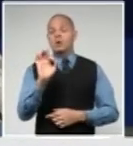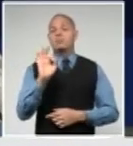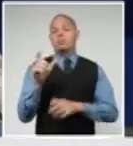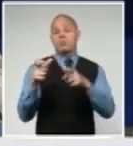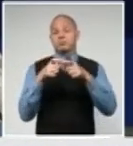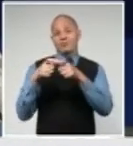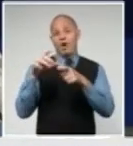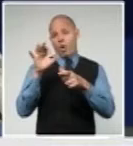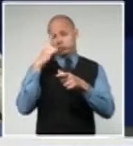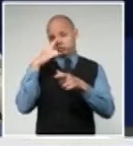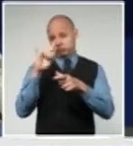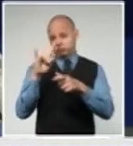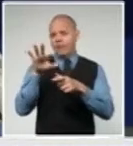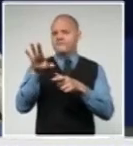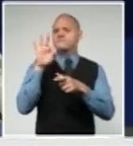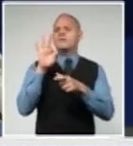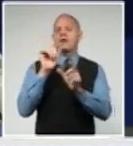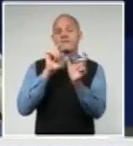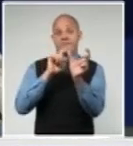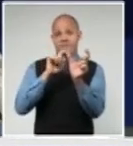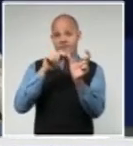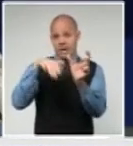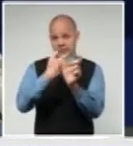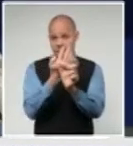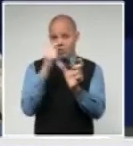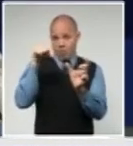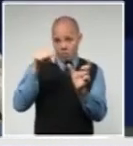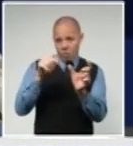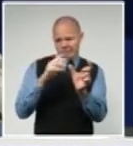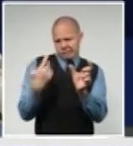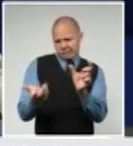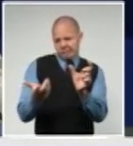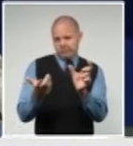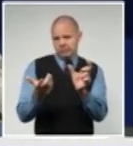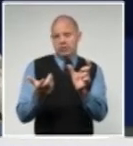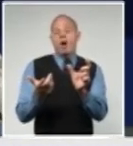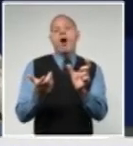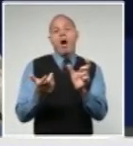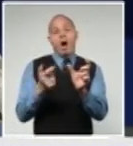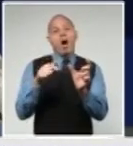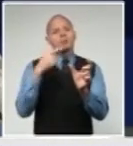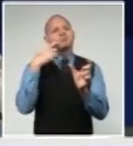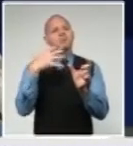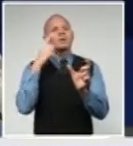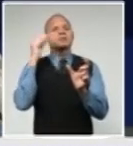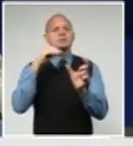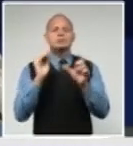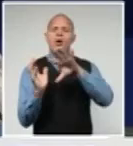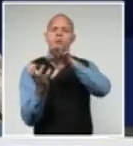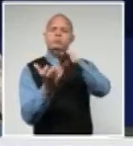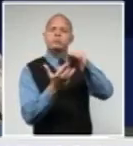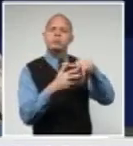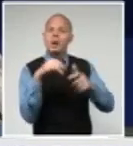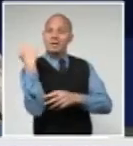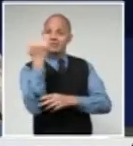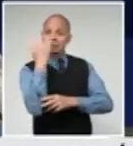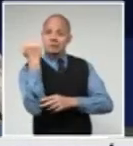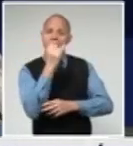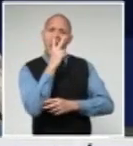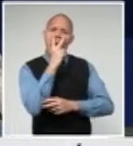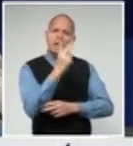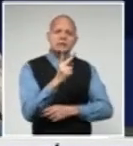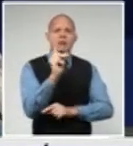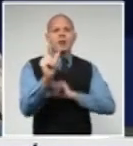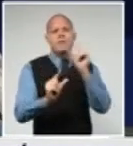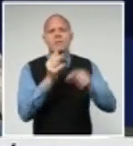World Assembly on Aging. I also send my congratulations and acknowledgements to the medical personnel working